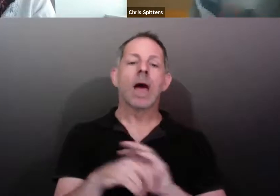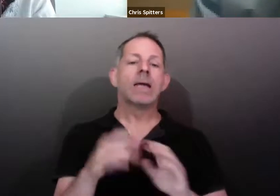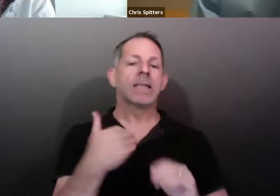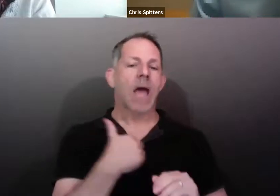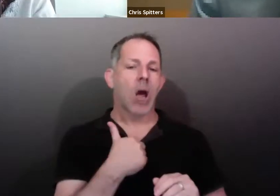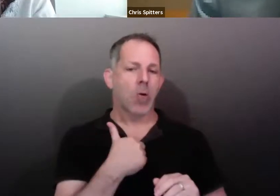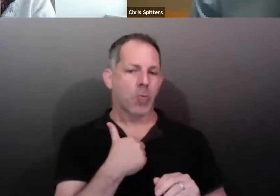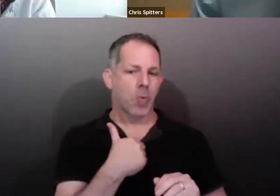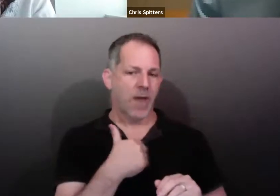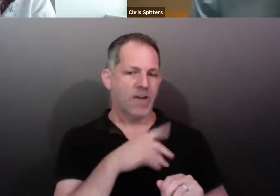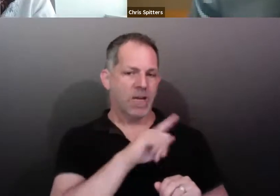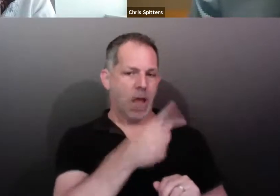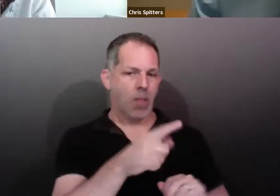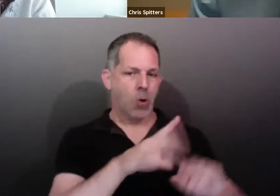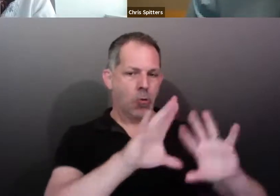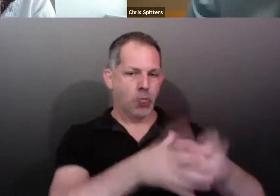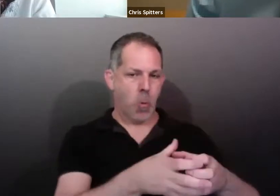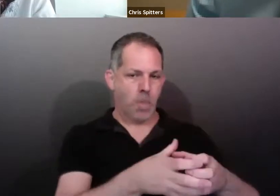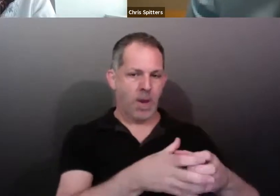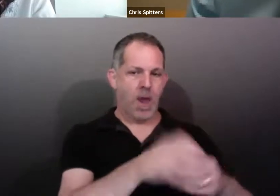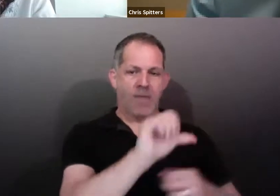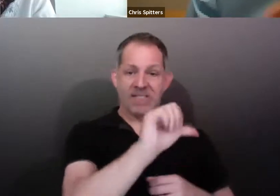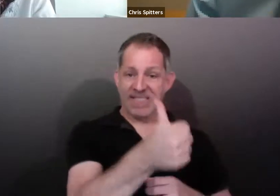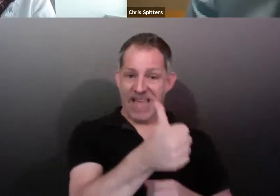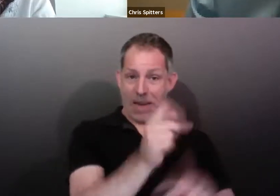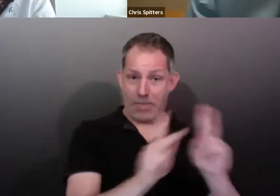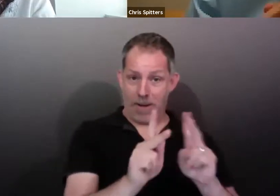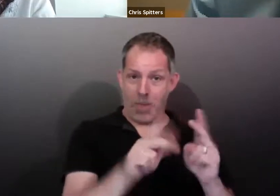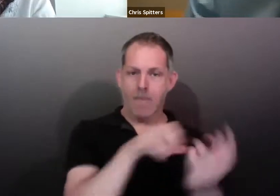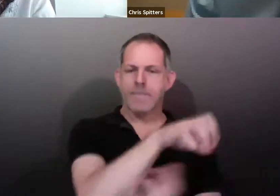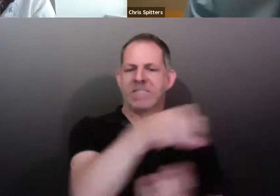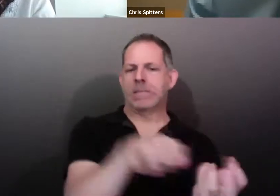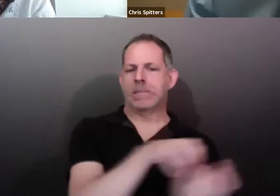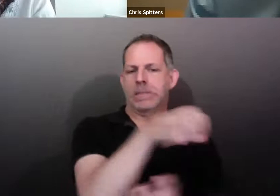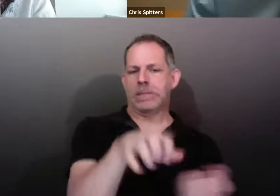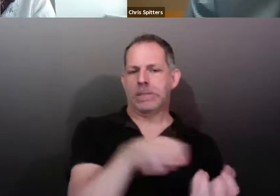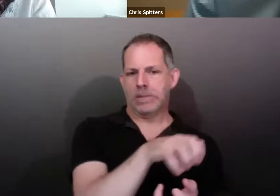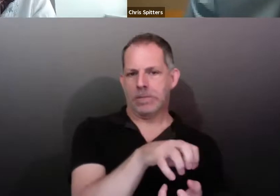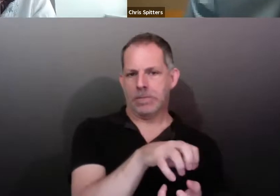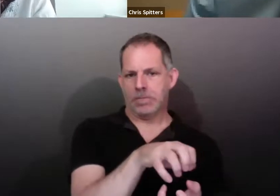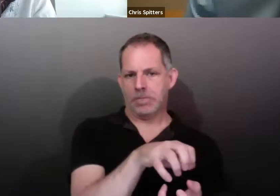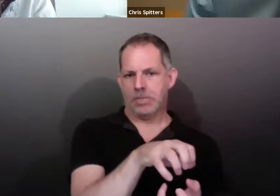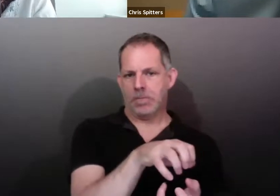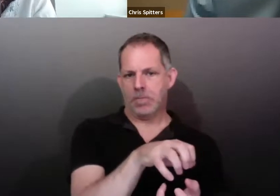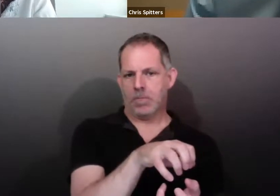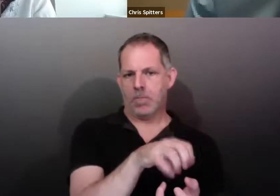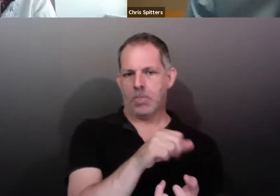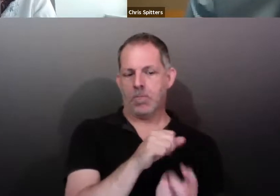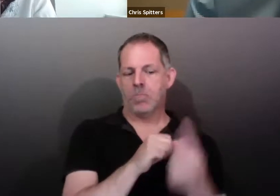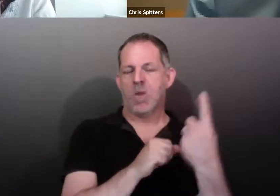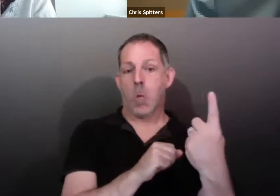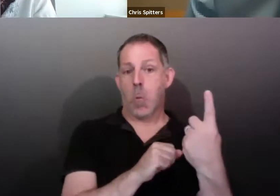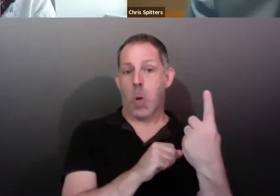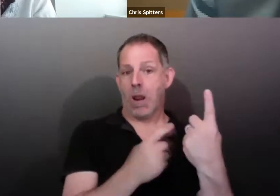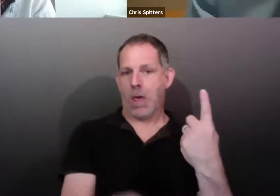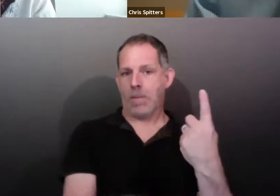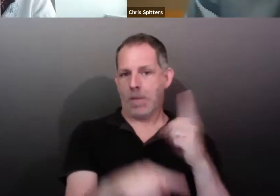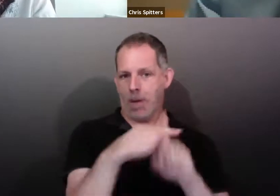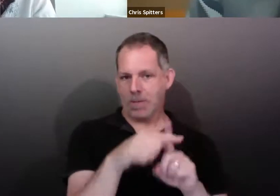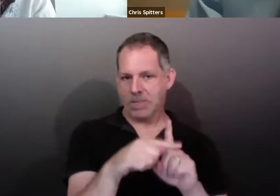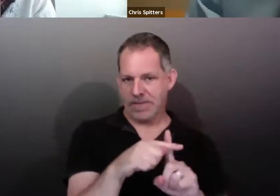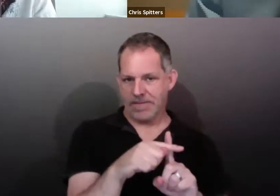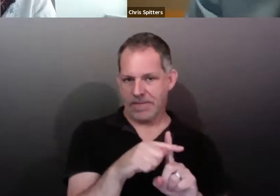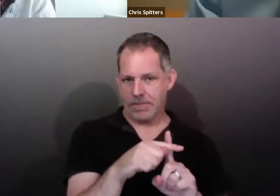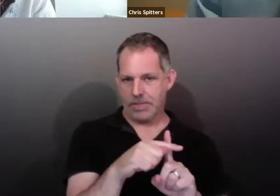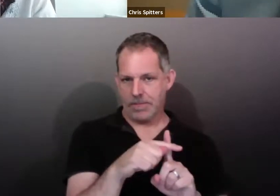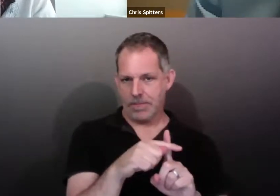go back and test all 10 of the individual specimens again to find out which one or which ones were positive. And if